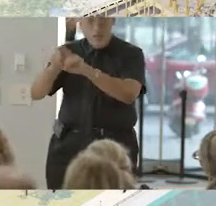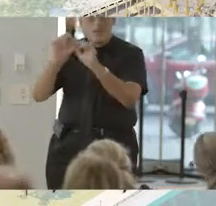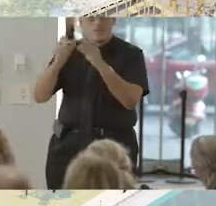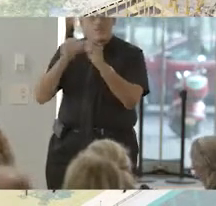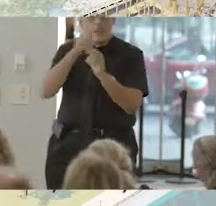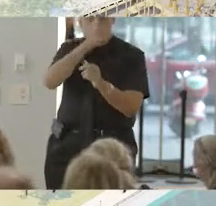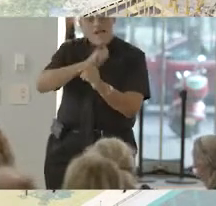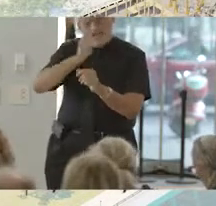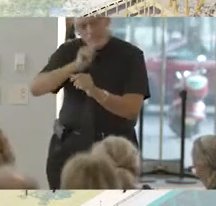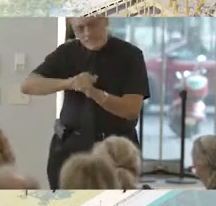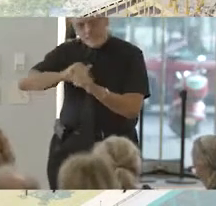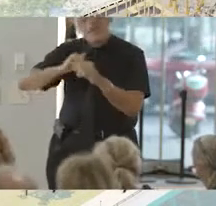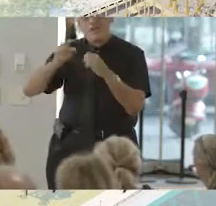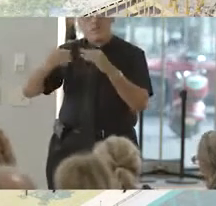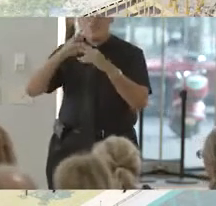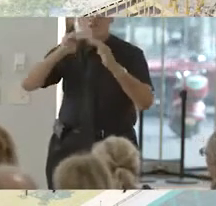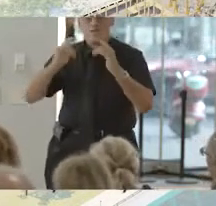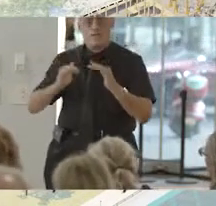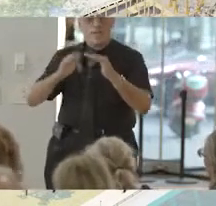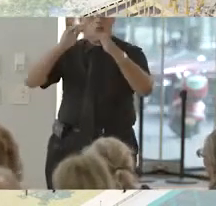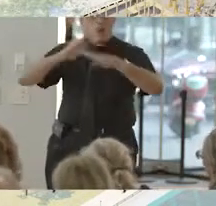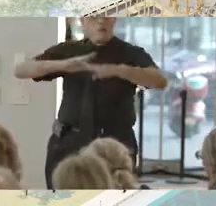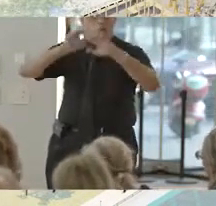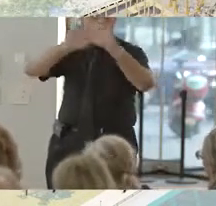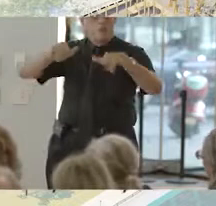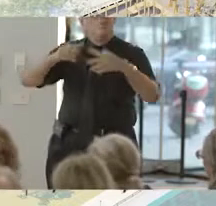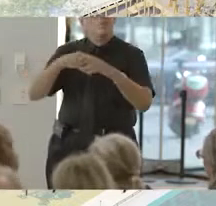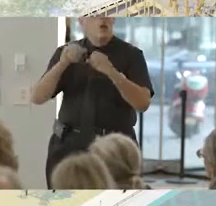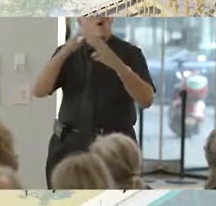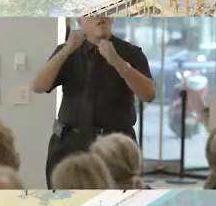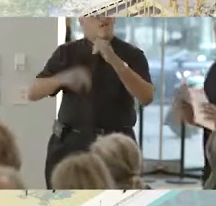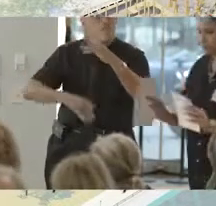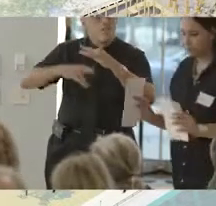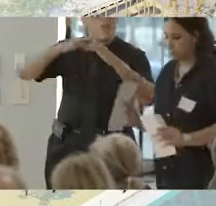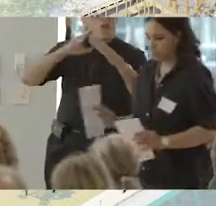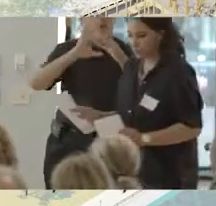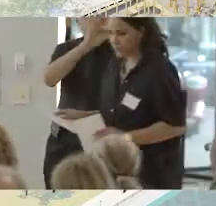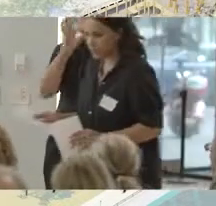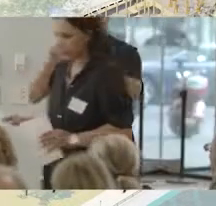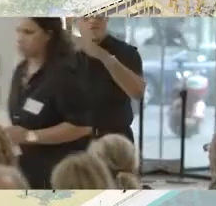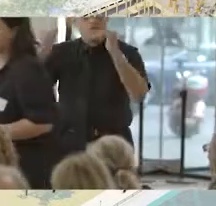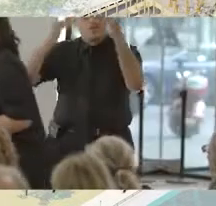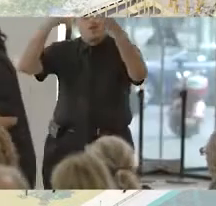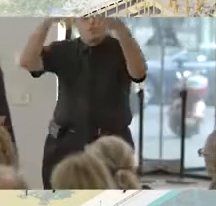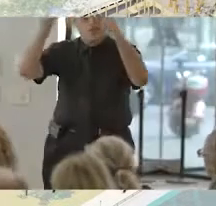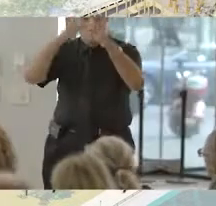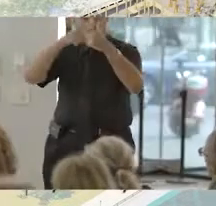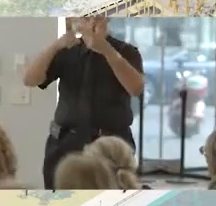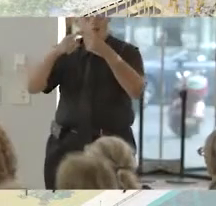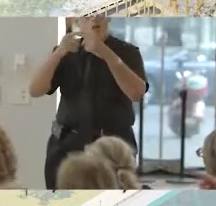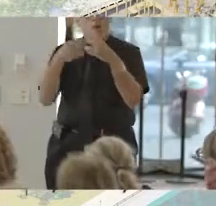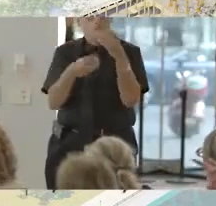passive flood barrier system. And it incorporates the flood alignment in a new elevated plaza and accessible planted